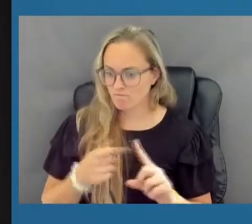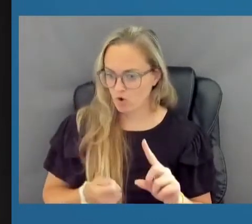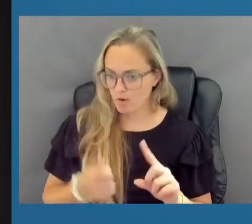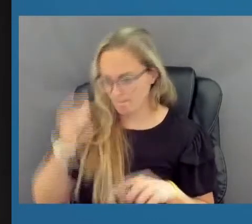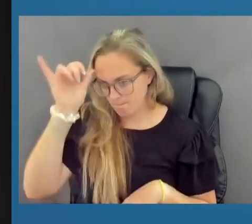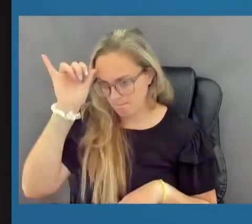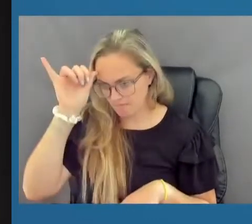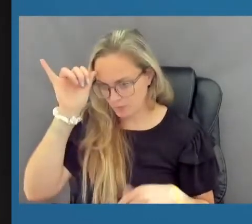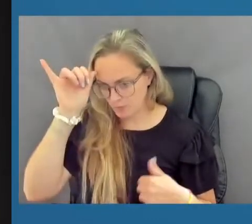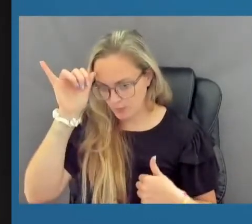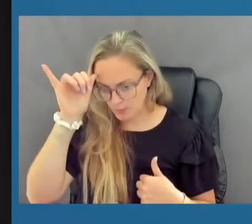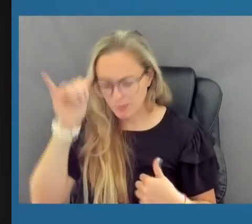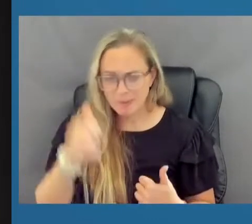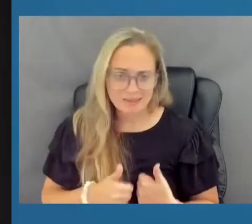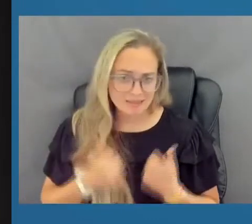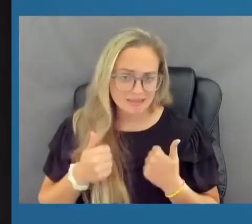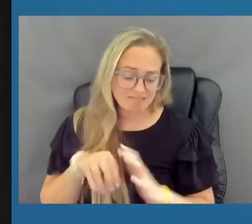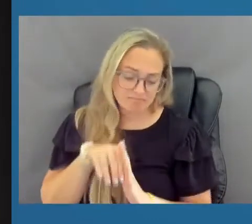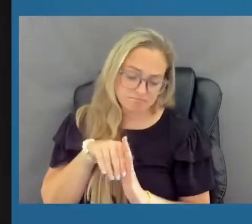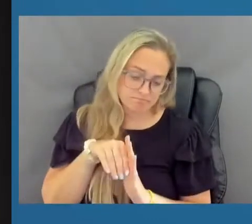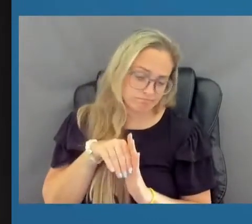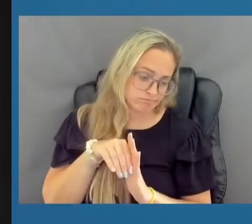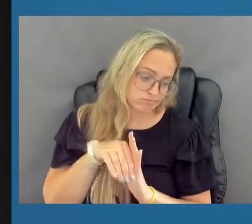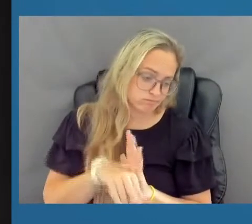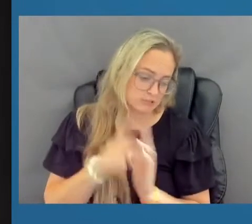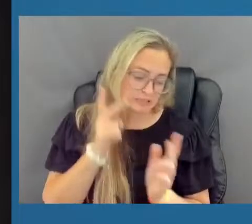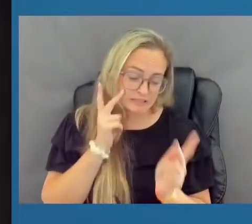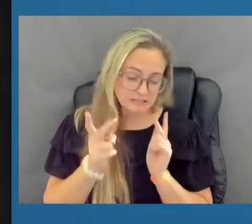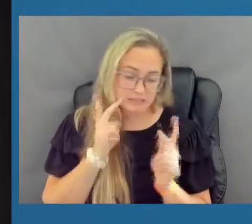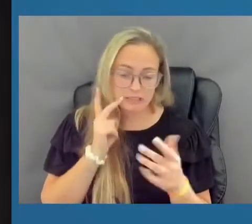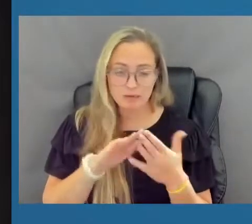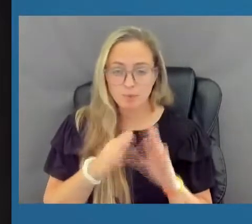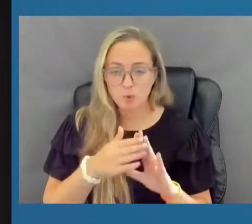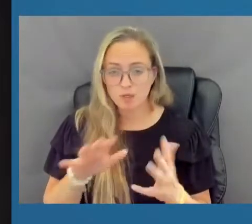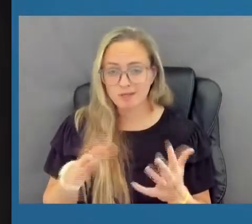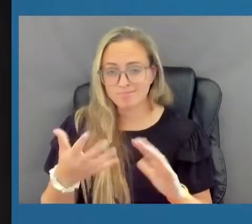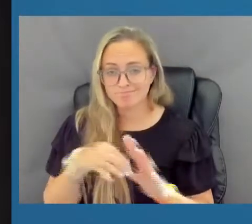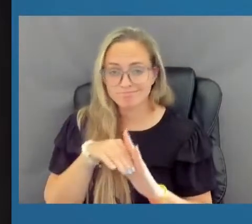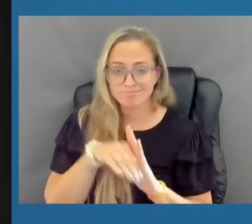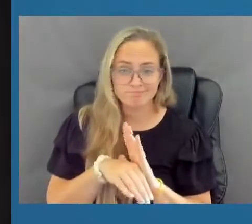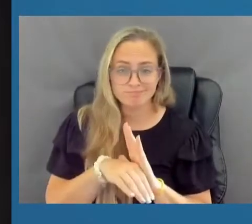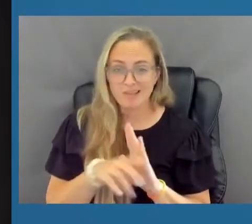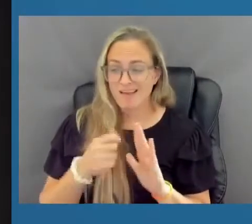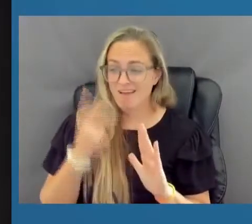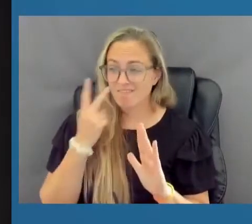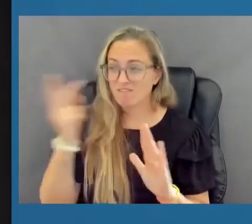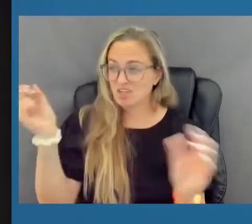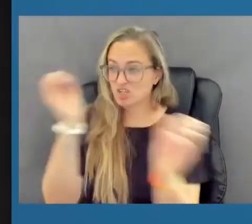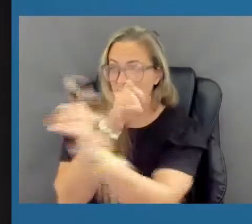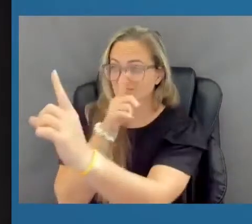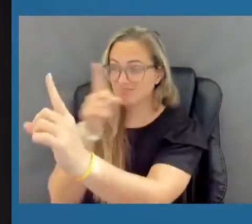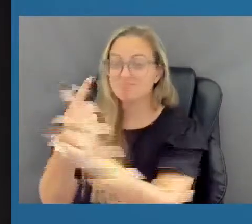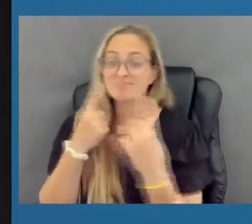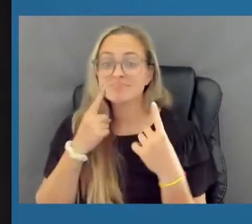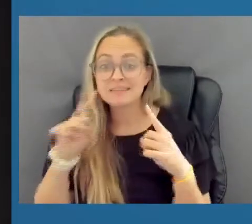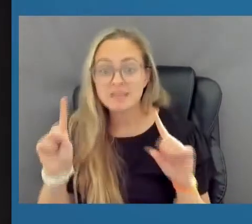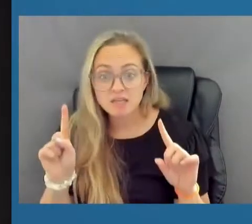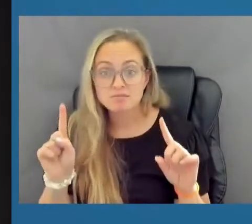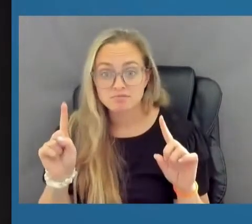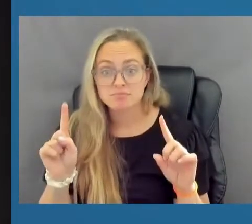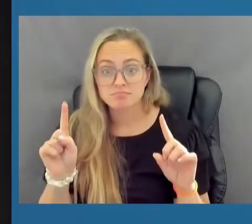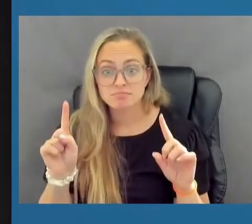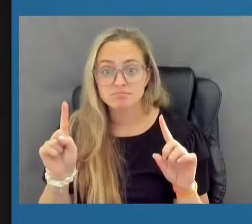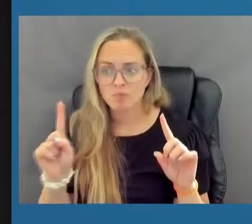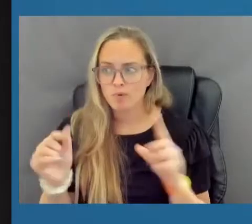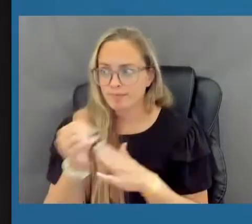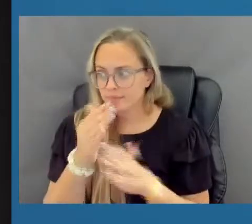during decades of decline, to see a community like Schenectady have a vision and actually execute it with the great leaders we have here.